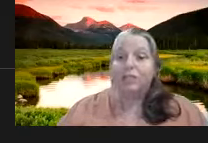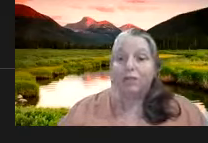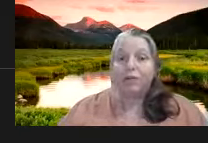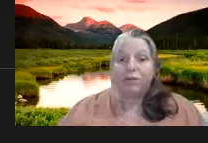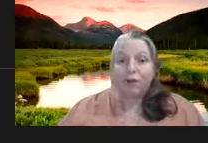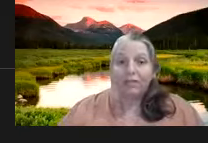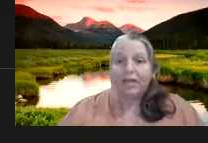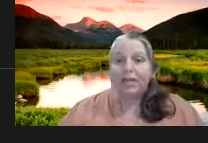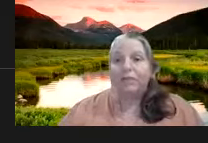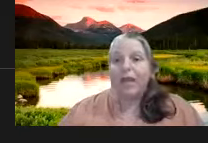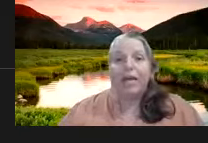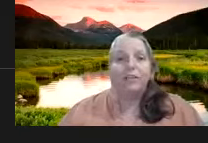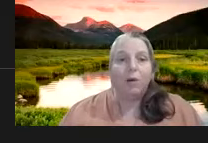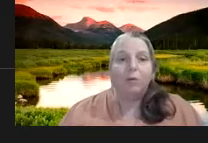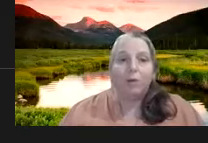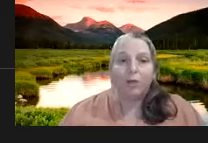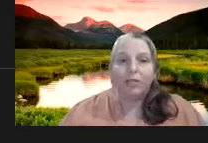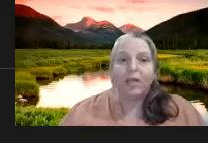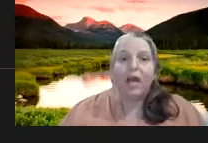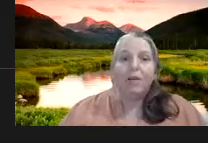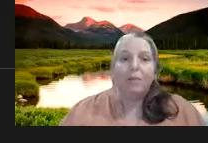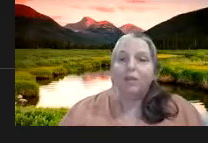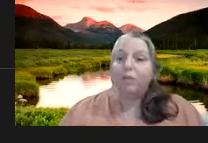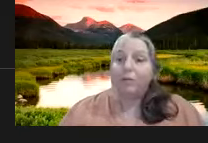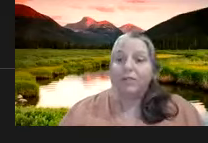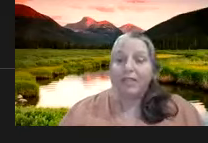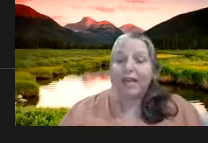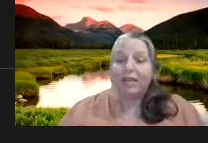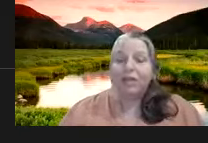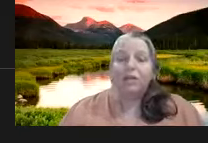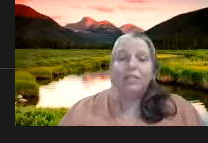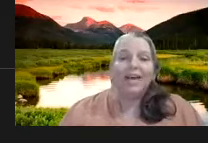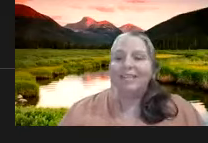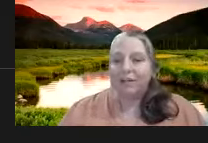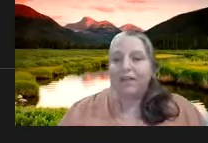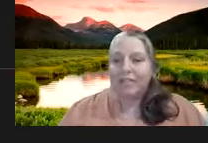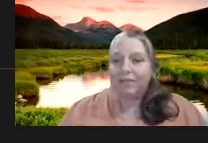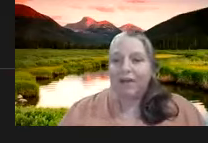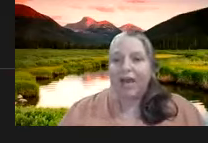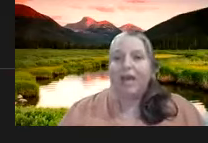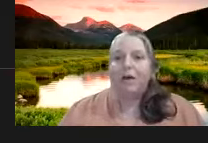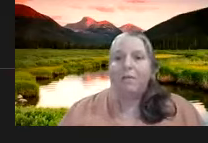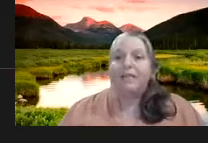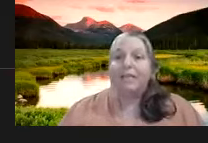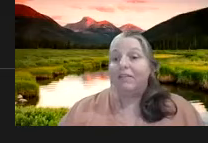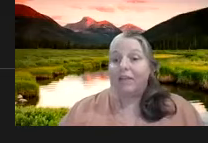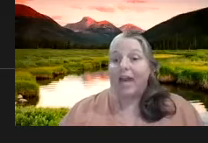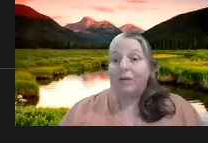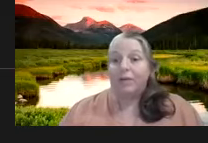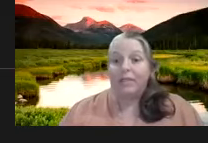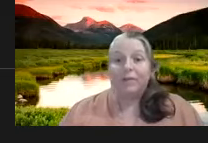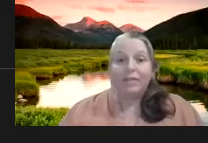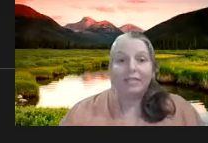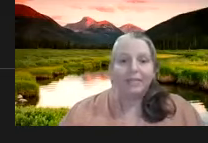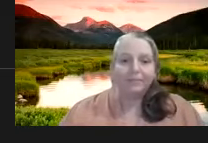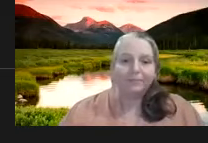wanted to share their thoughts. And then we had a small proportion, about 3%, who did not self-identify as any of the